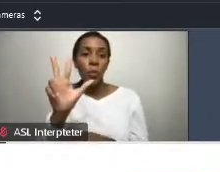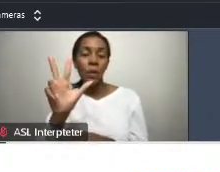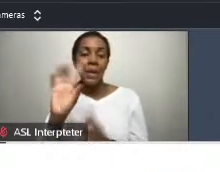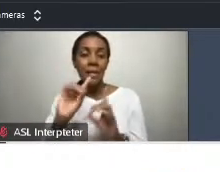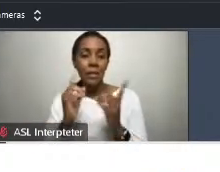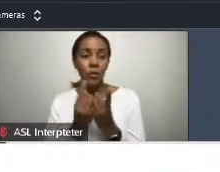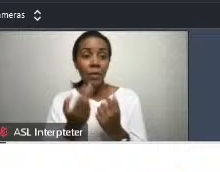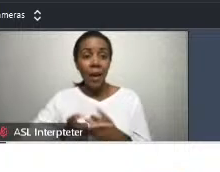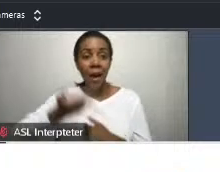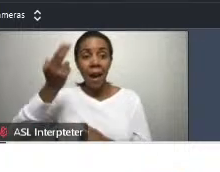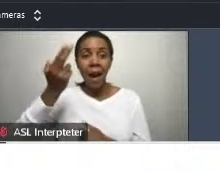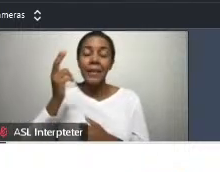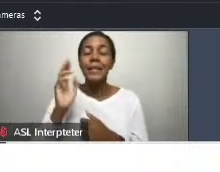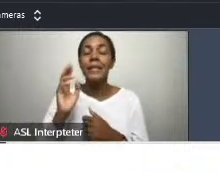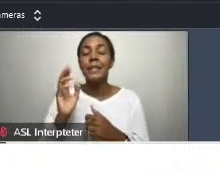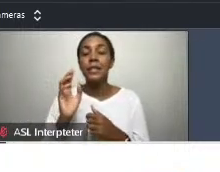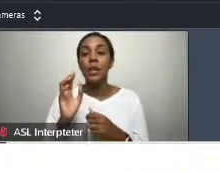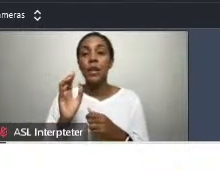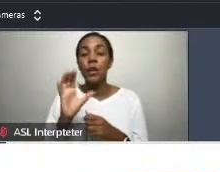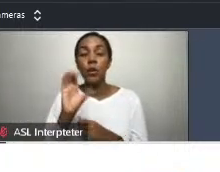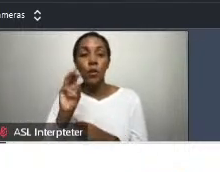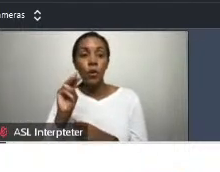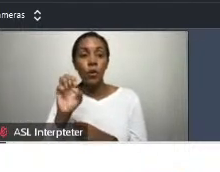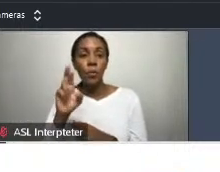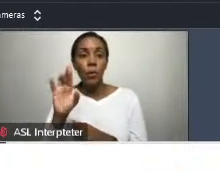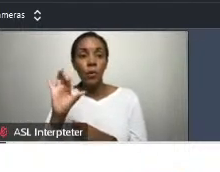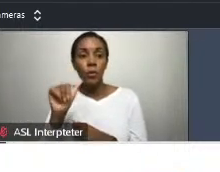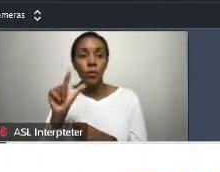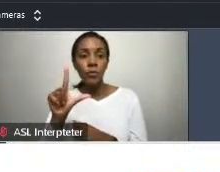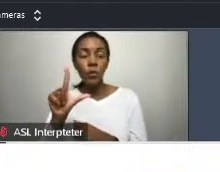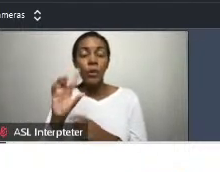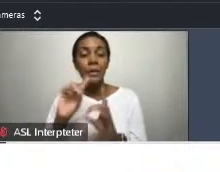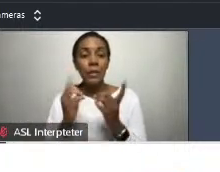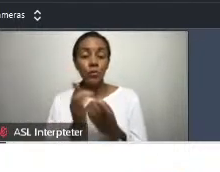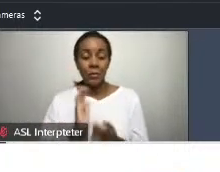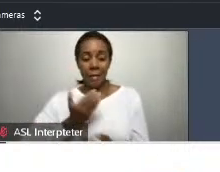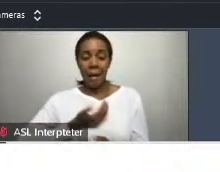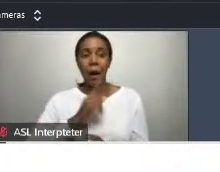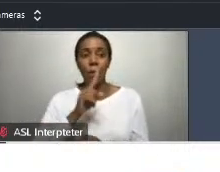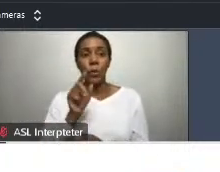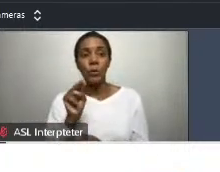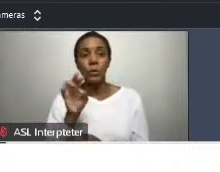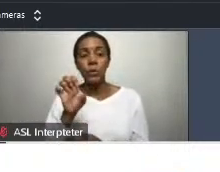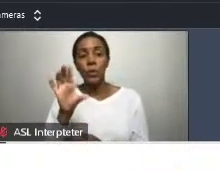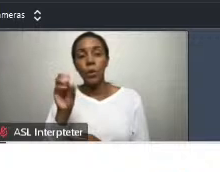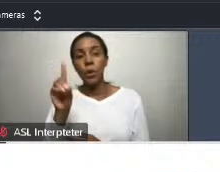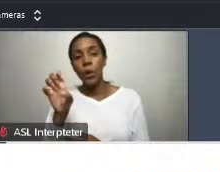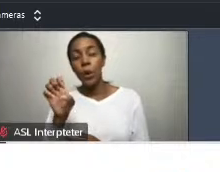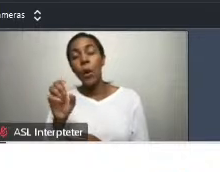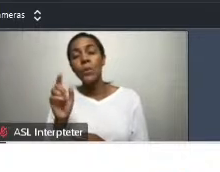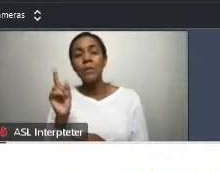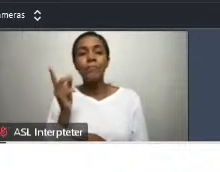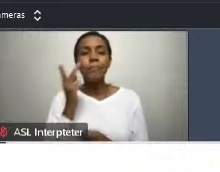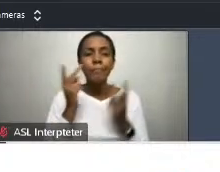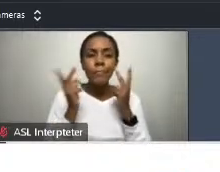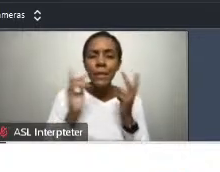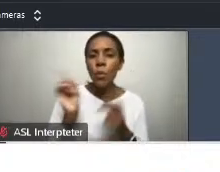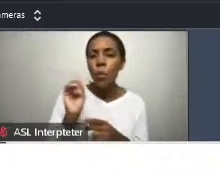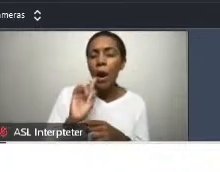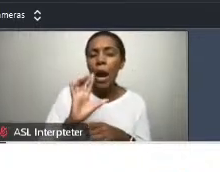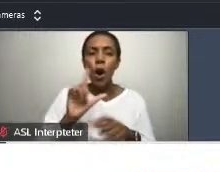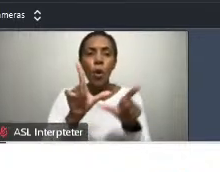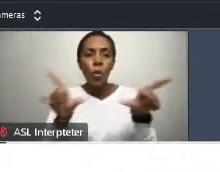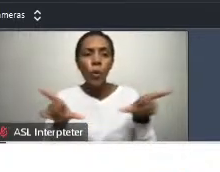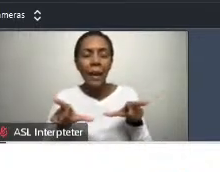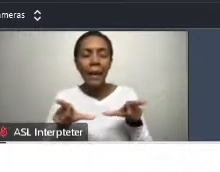highest intensity commercial district we have in our zoning code, to see where those are located across the city in order to